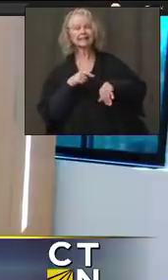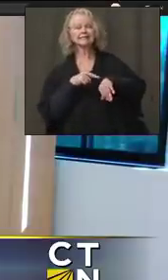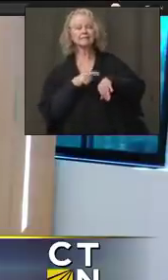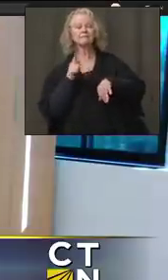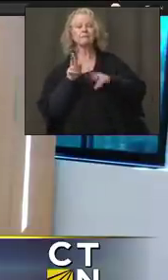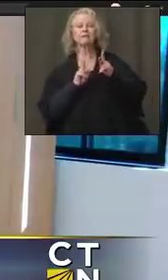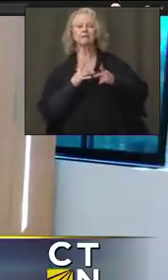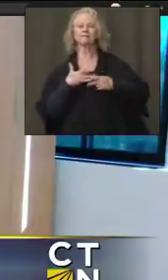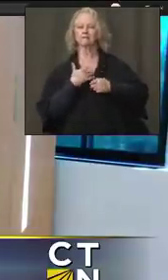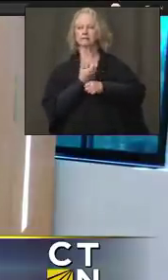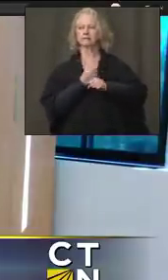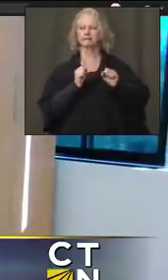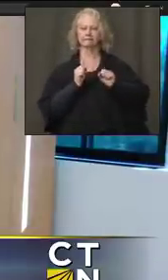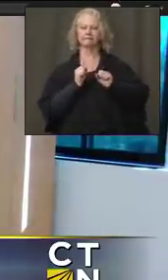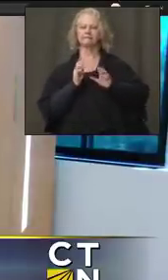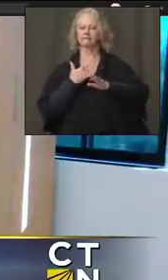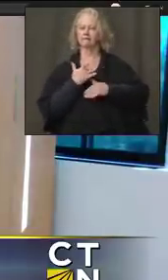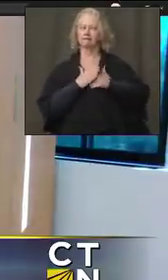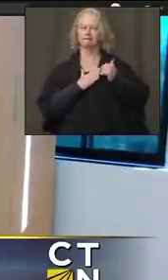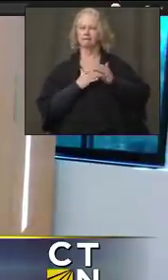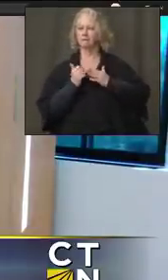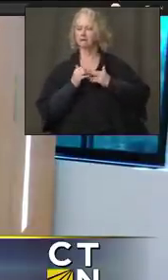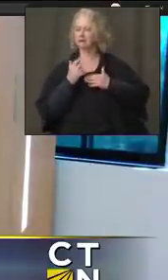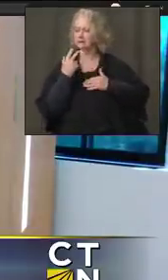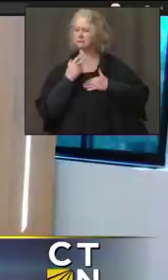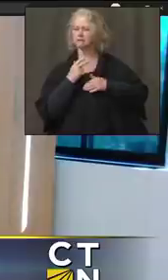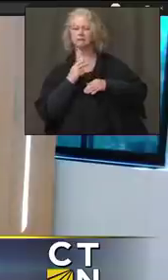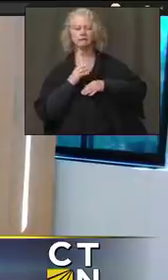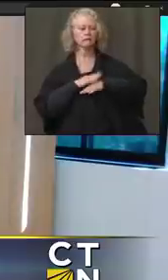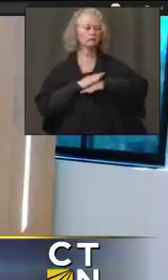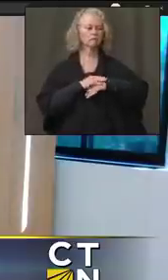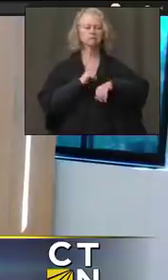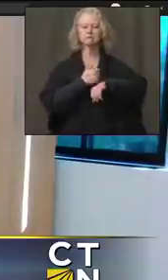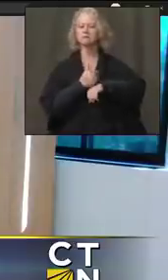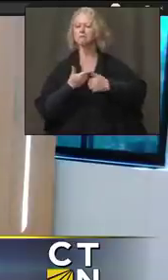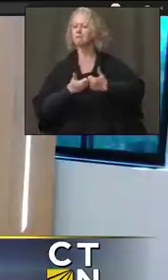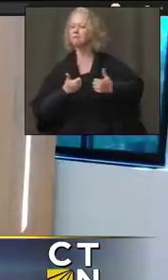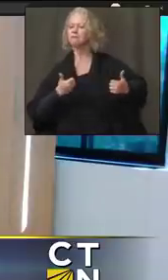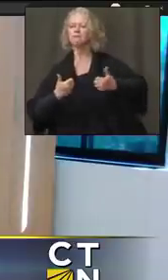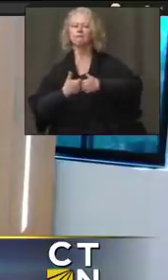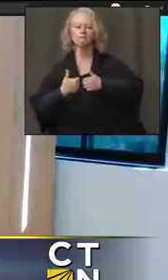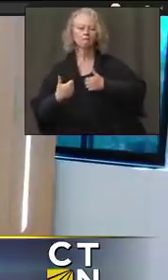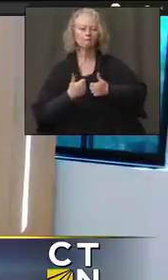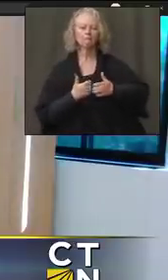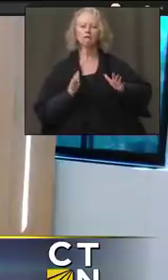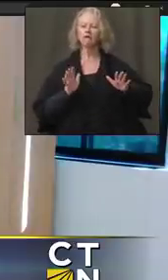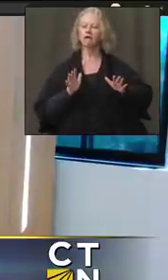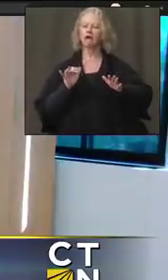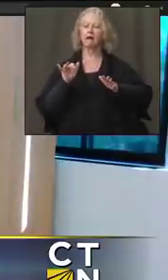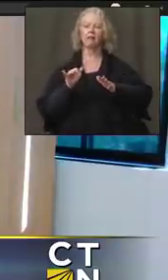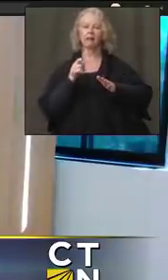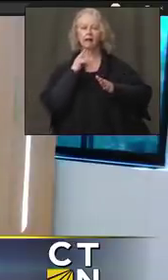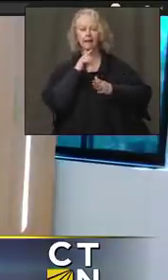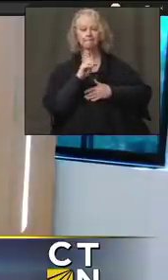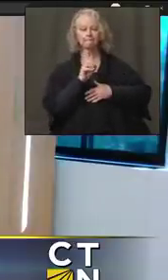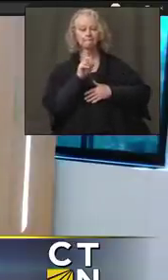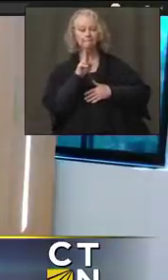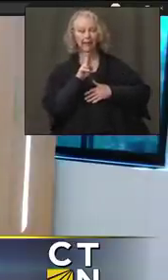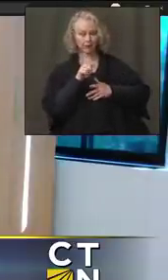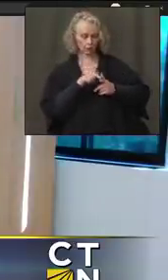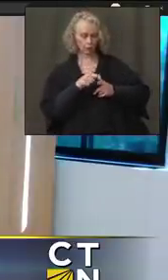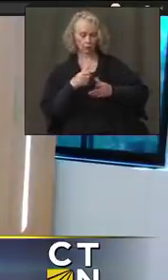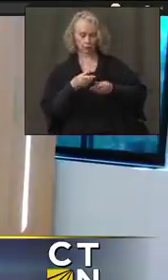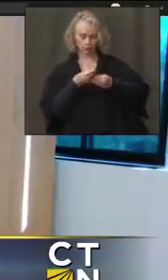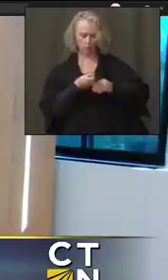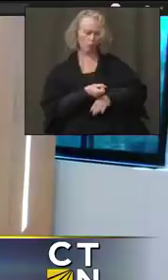comfortable, to see the face masks, to see how these tables are set, and the fact there's going to be disposable menus. The waiters are going to have